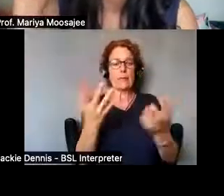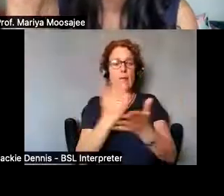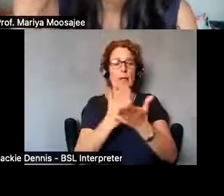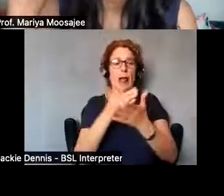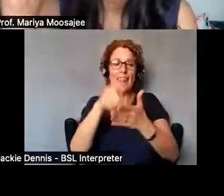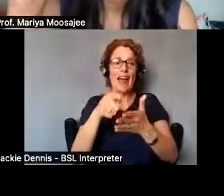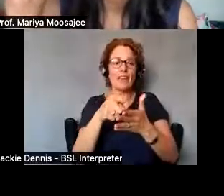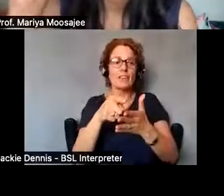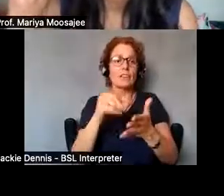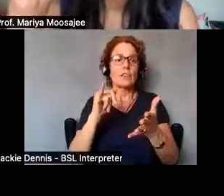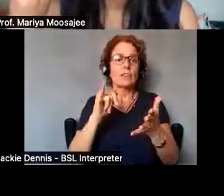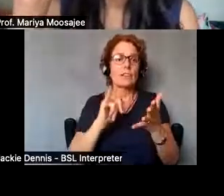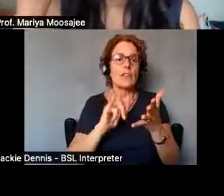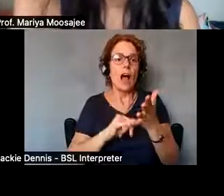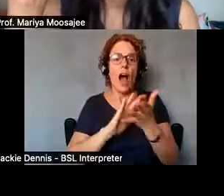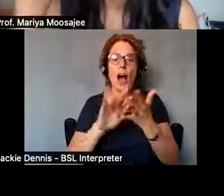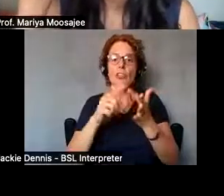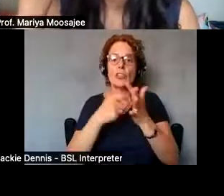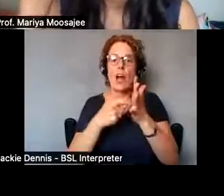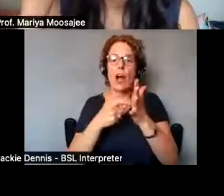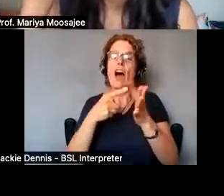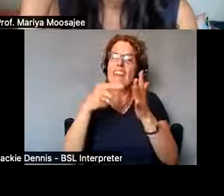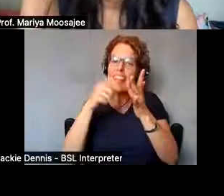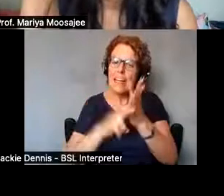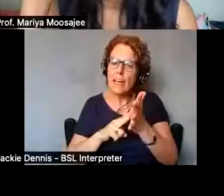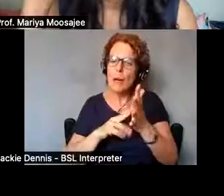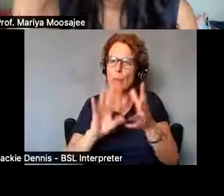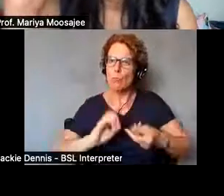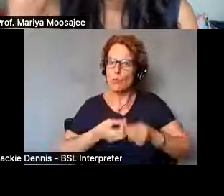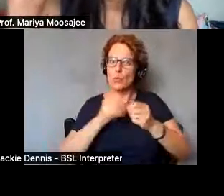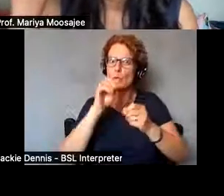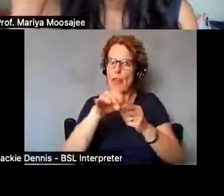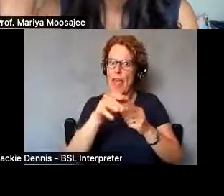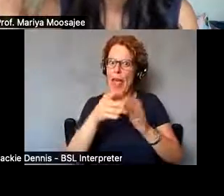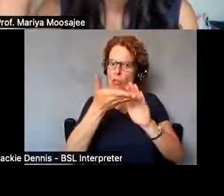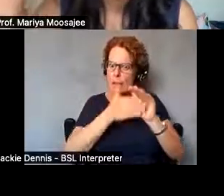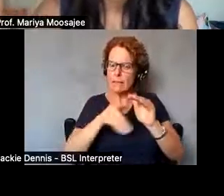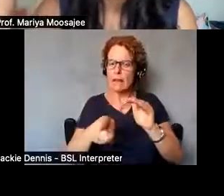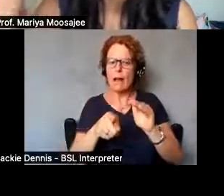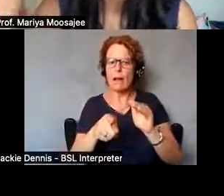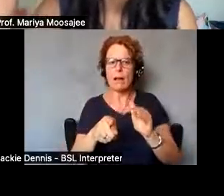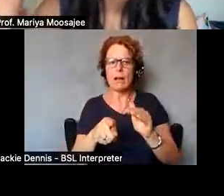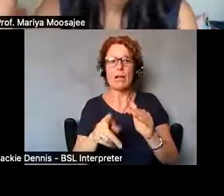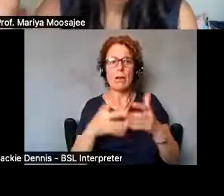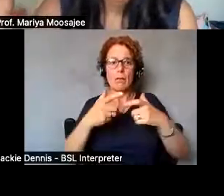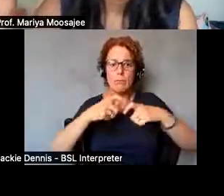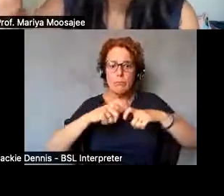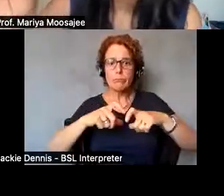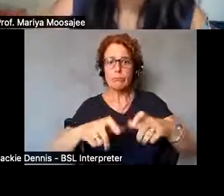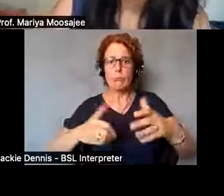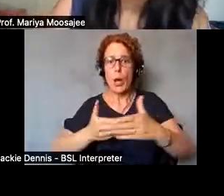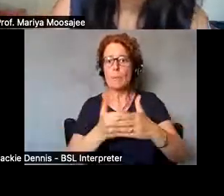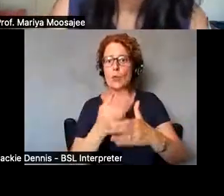being produced in the retina. And we saw these cells up to 12 months in the zebrafish